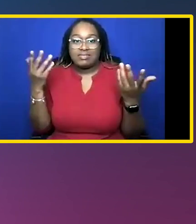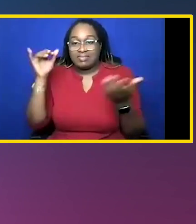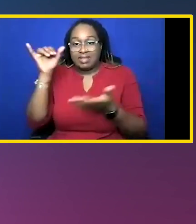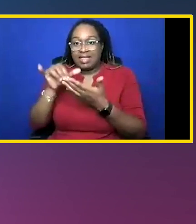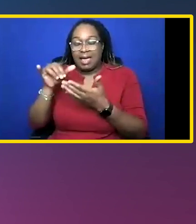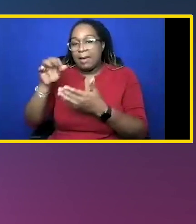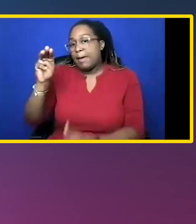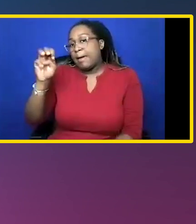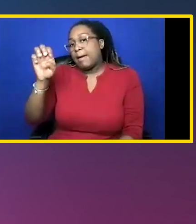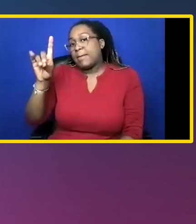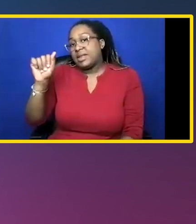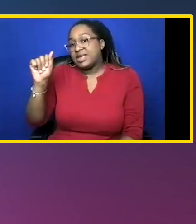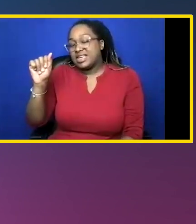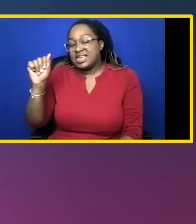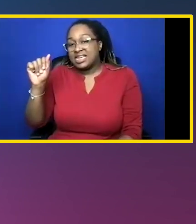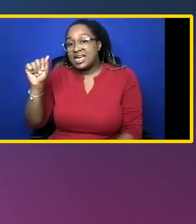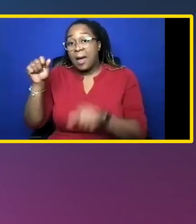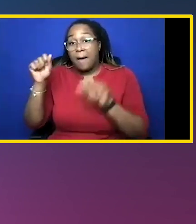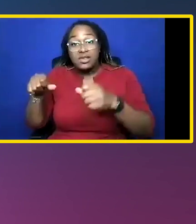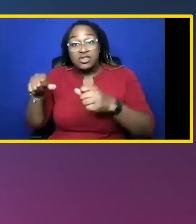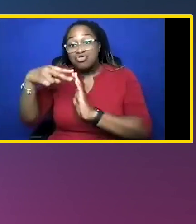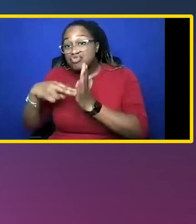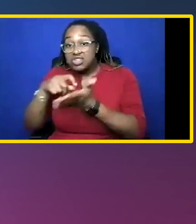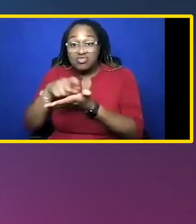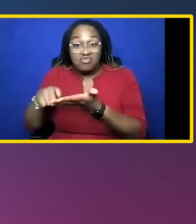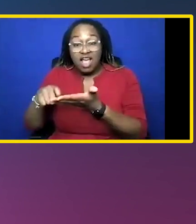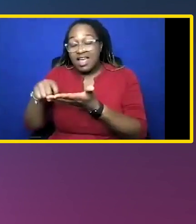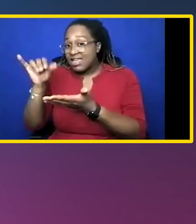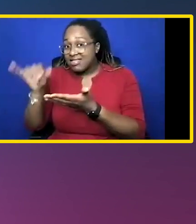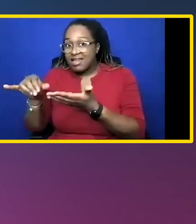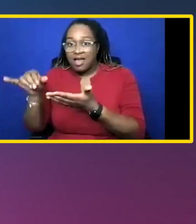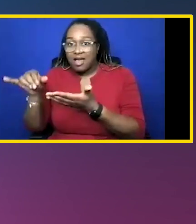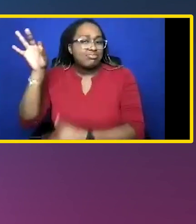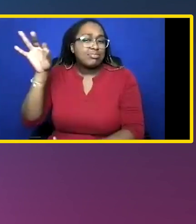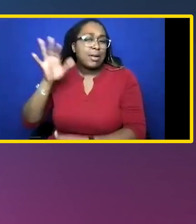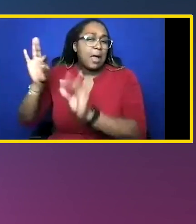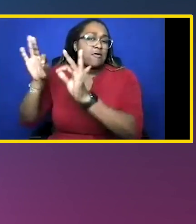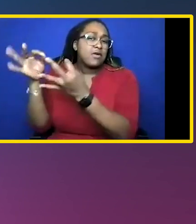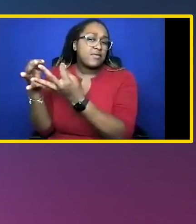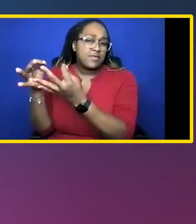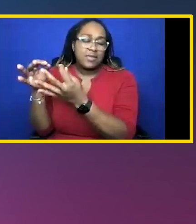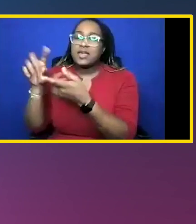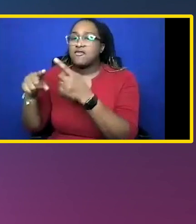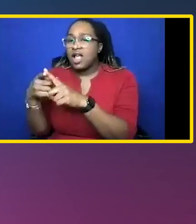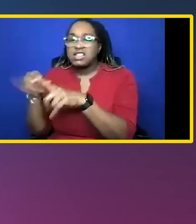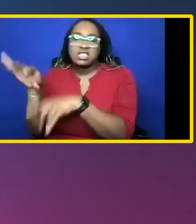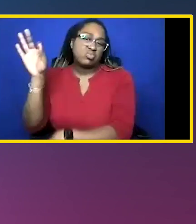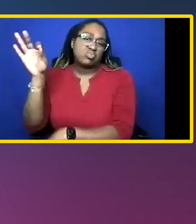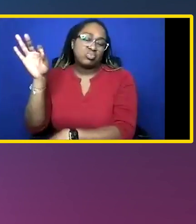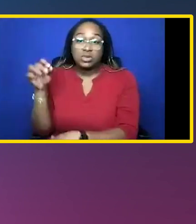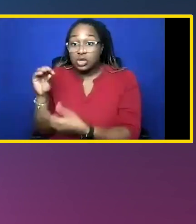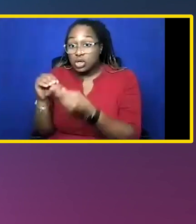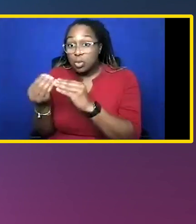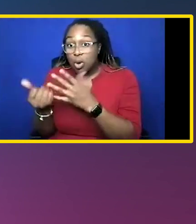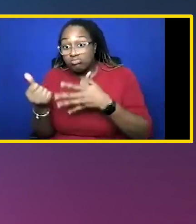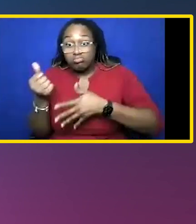literacy piece. My feeling, and I've been preaching this like to my friend circle, I feel like one of the number one thing we